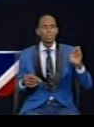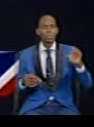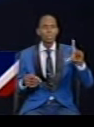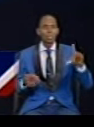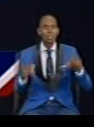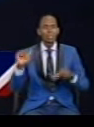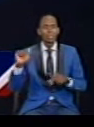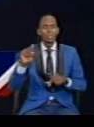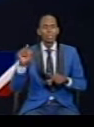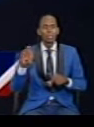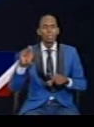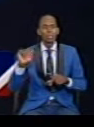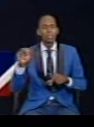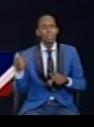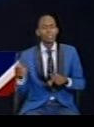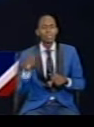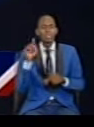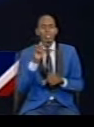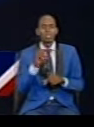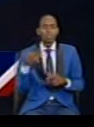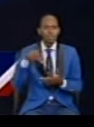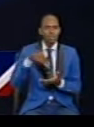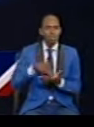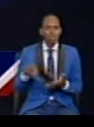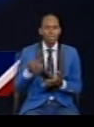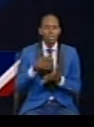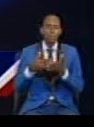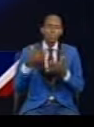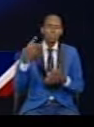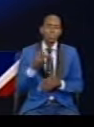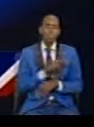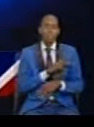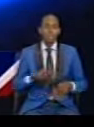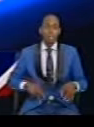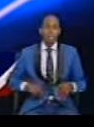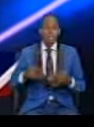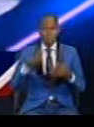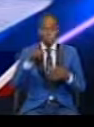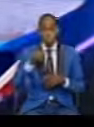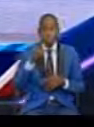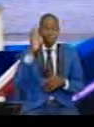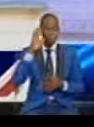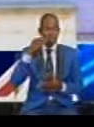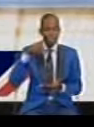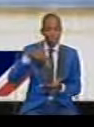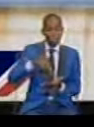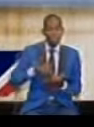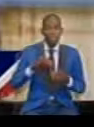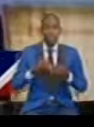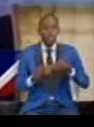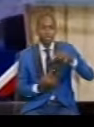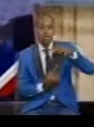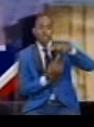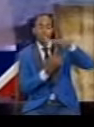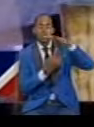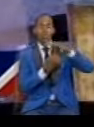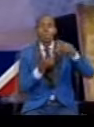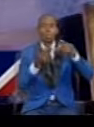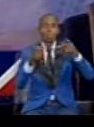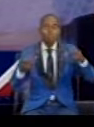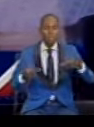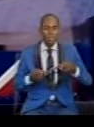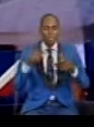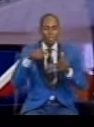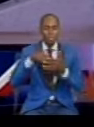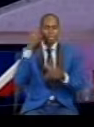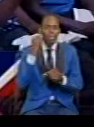Therefore stood they before the king. You will stand in prominent, eminent places this